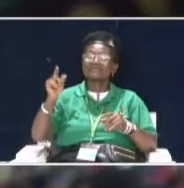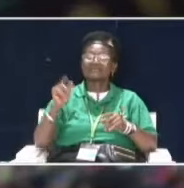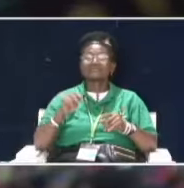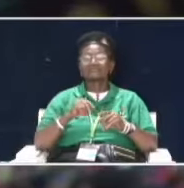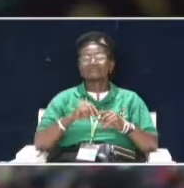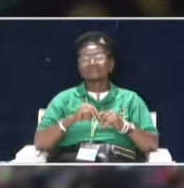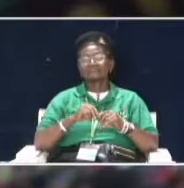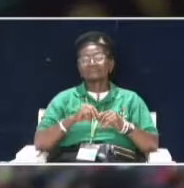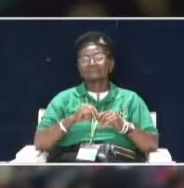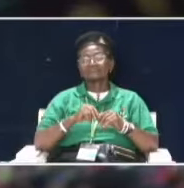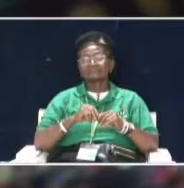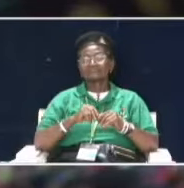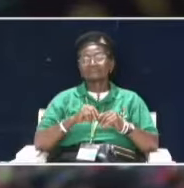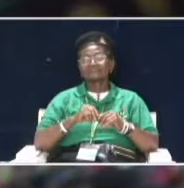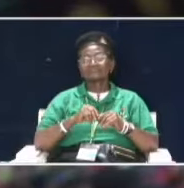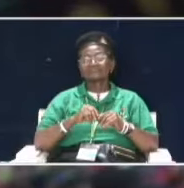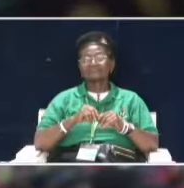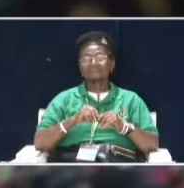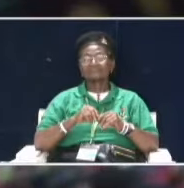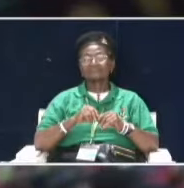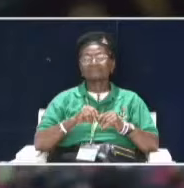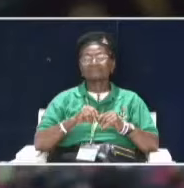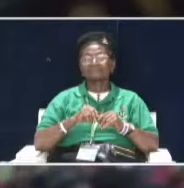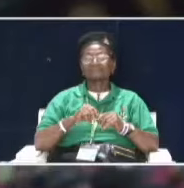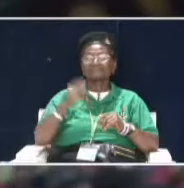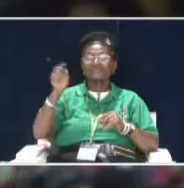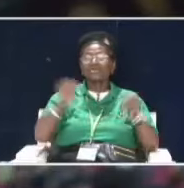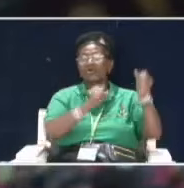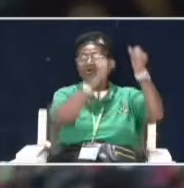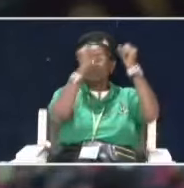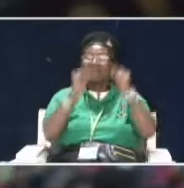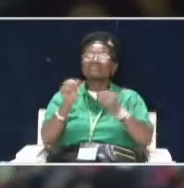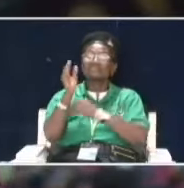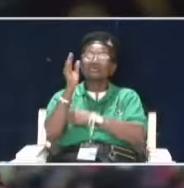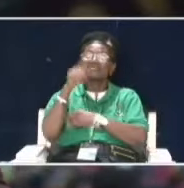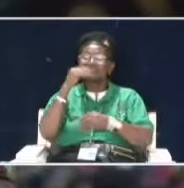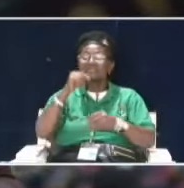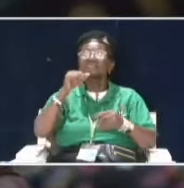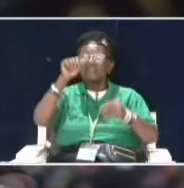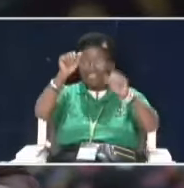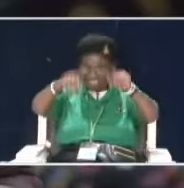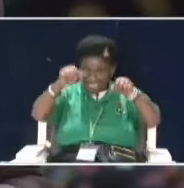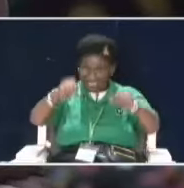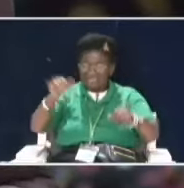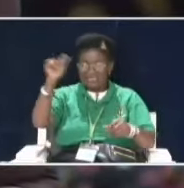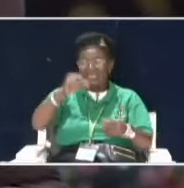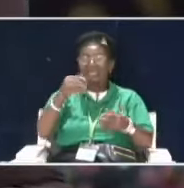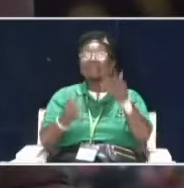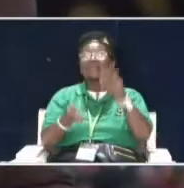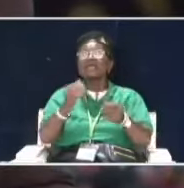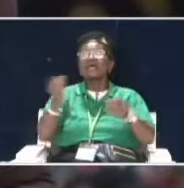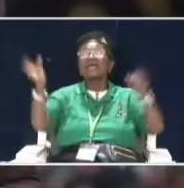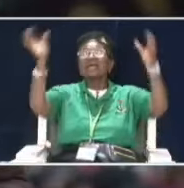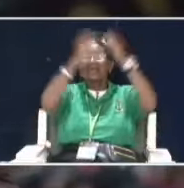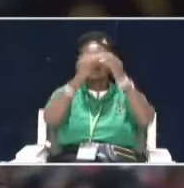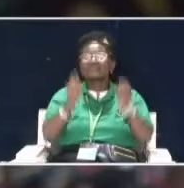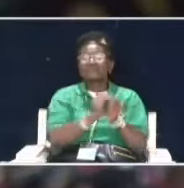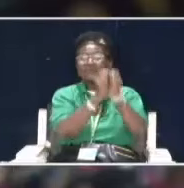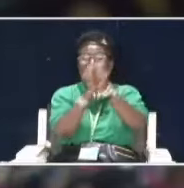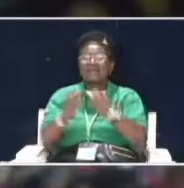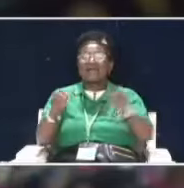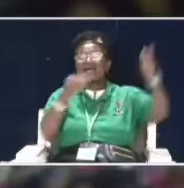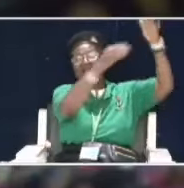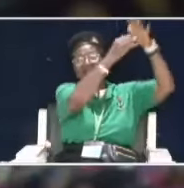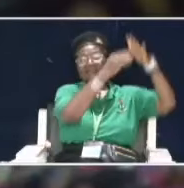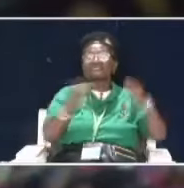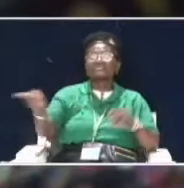15 to 17, and the Almighty God said, yes, they may gather together against you, but